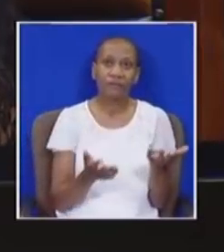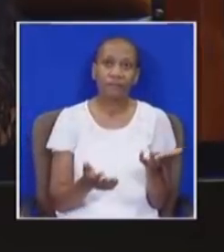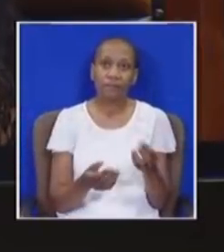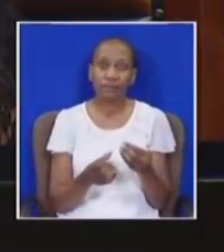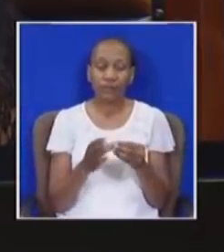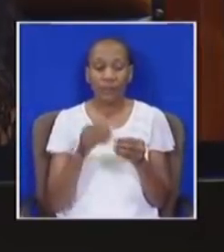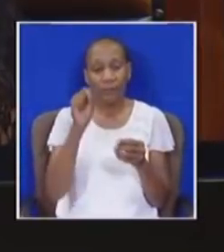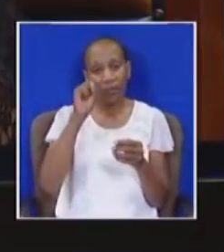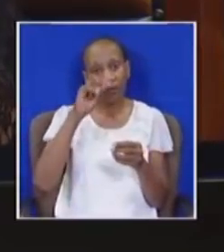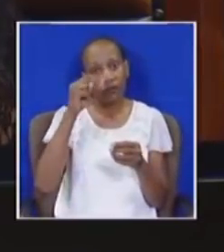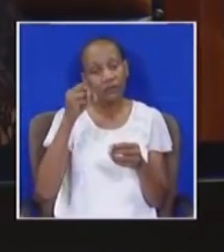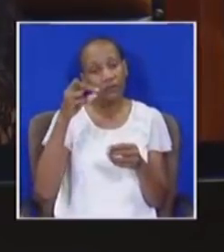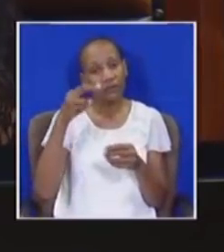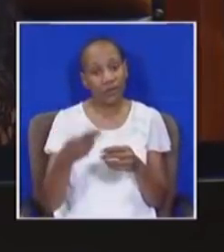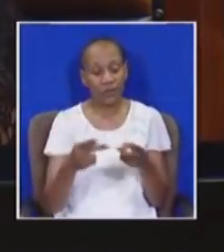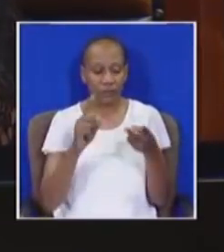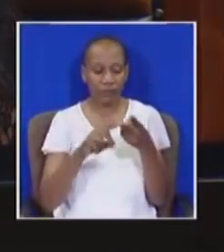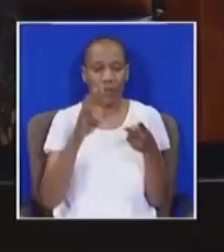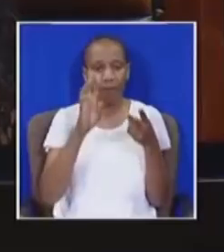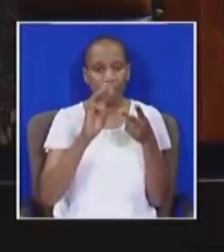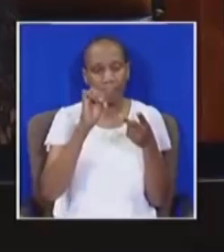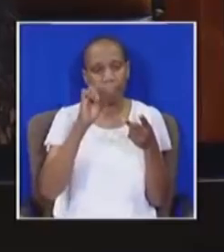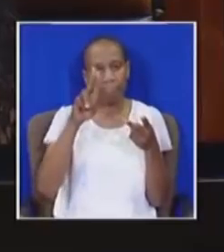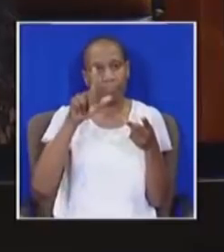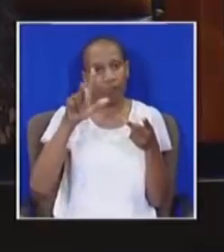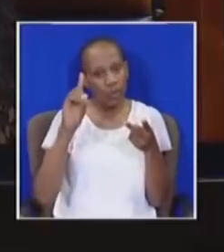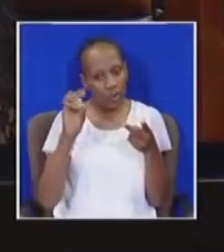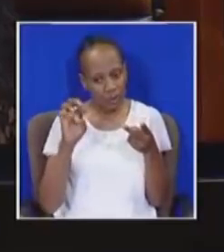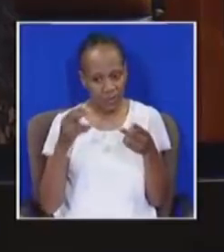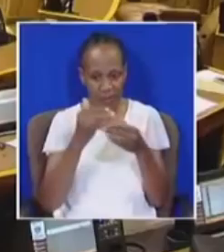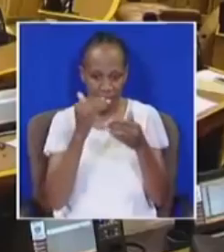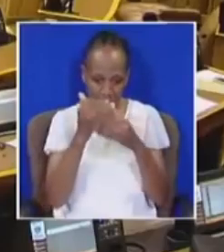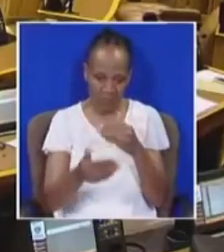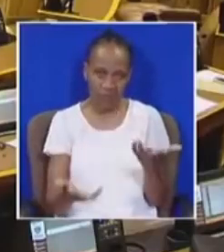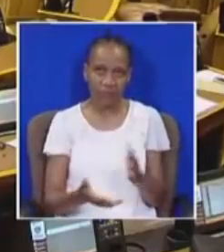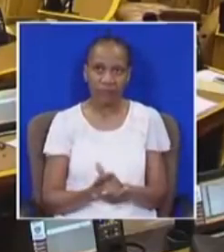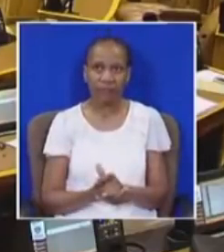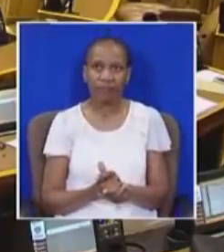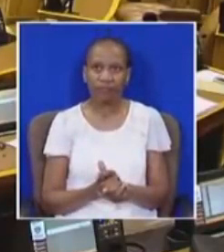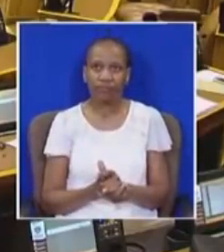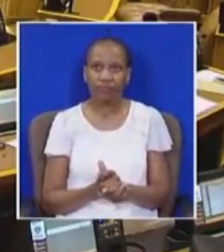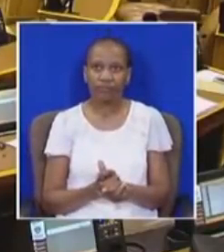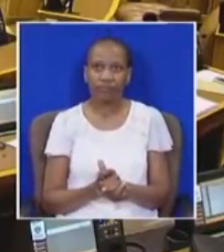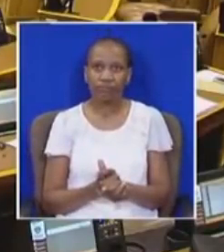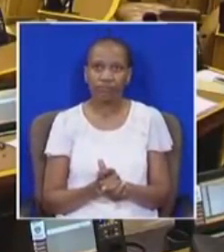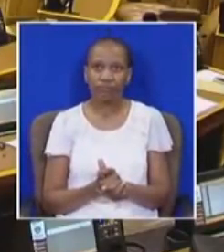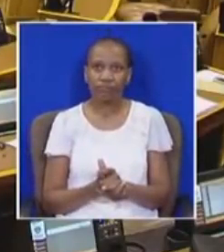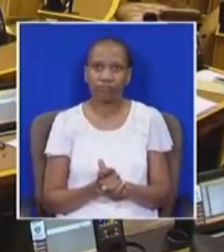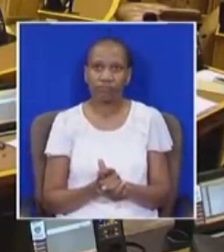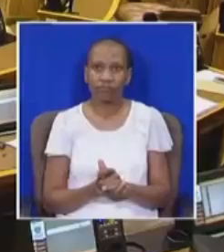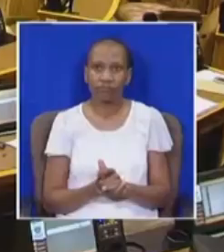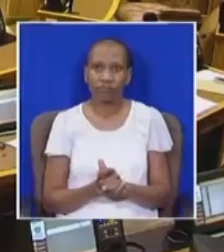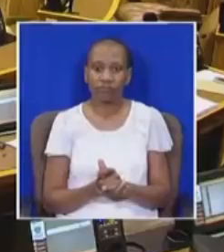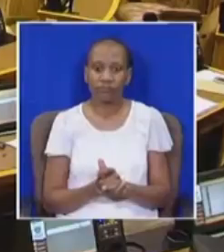Honorable Singh, followed by Honorable Mulder. Thank you, Honourable Chairperson. I don't know if you want to respond to the initial points of